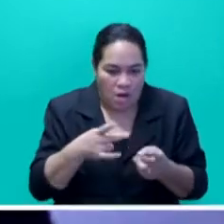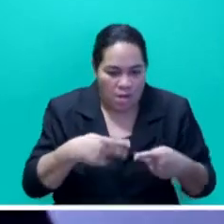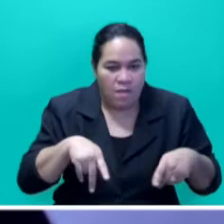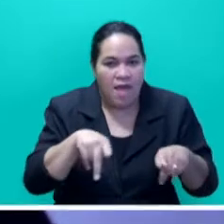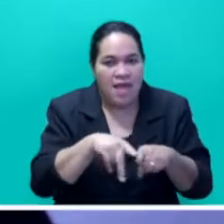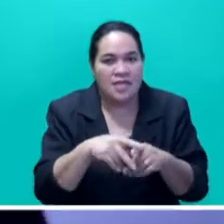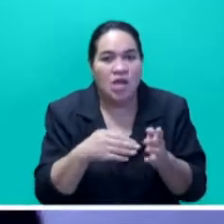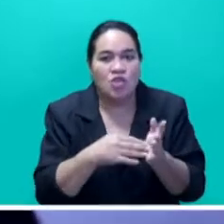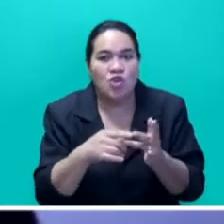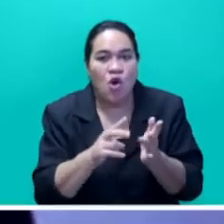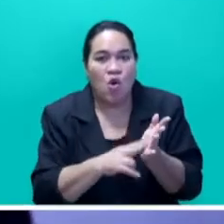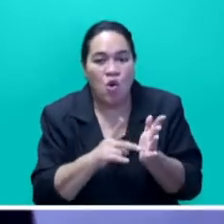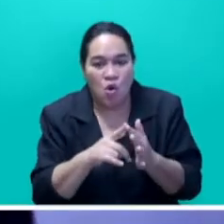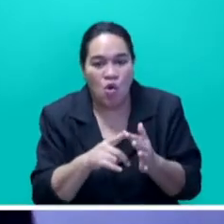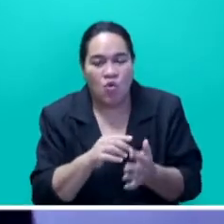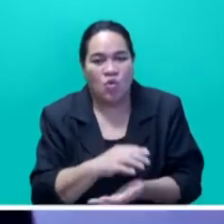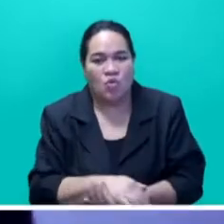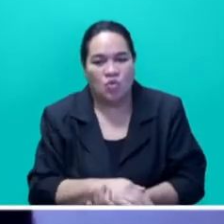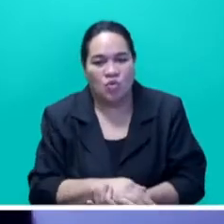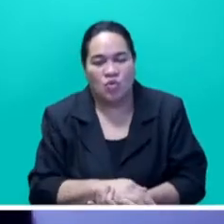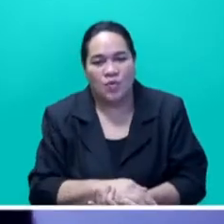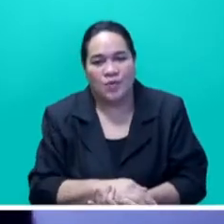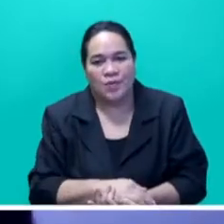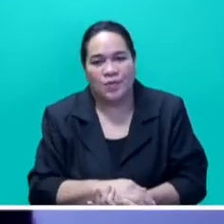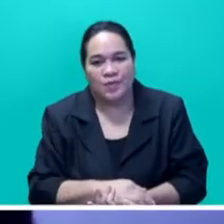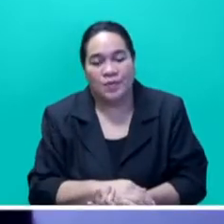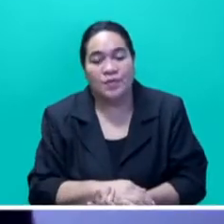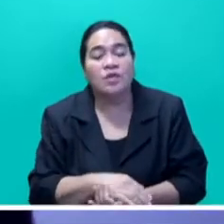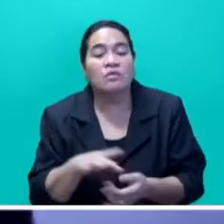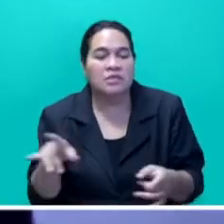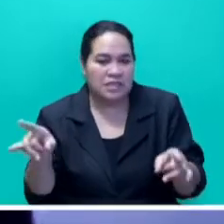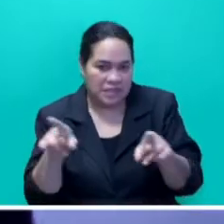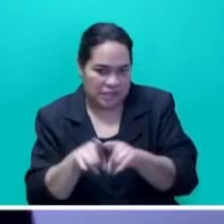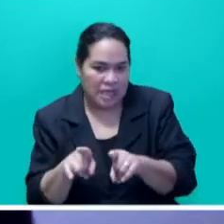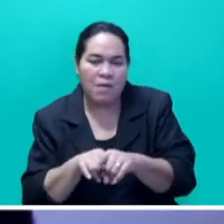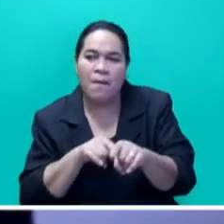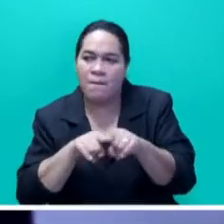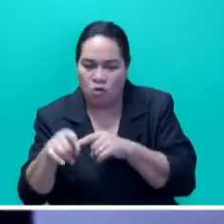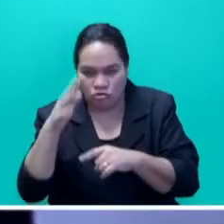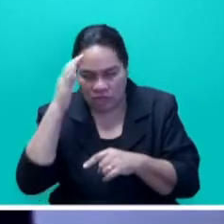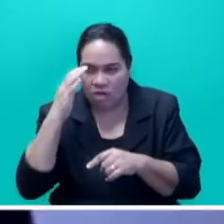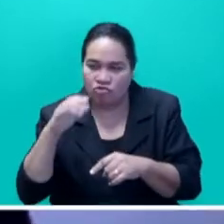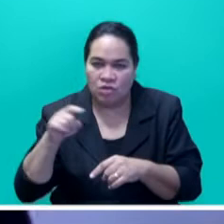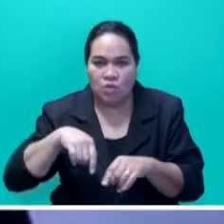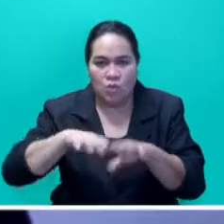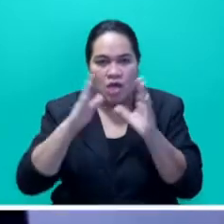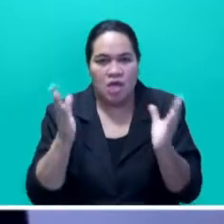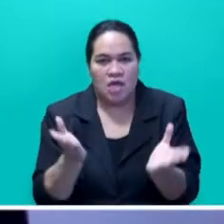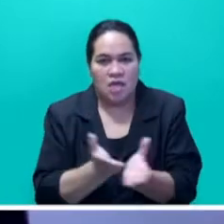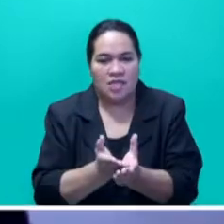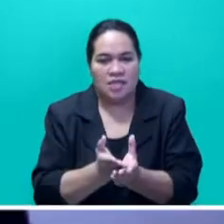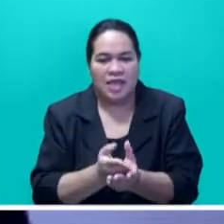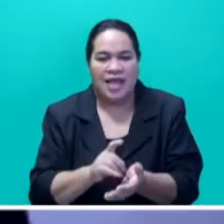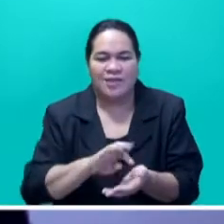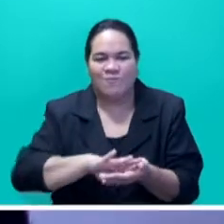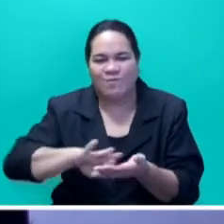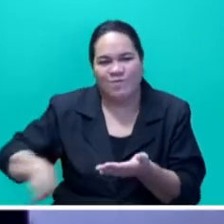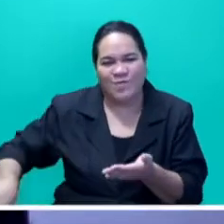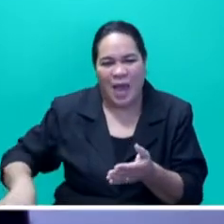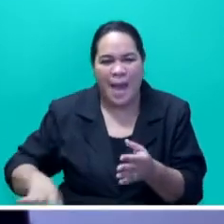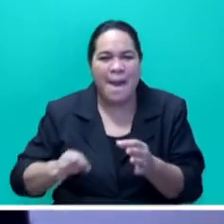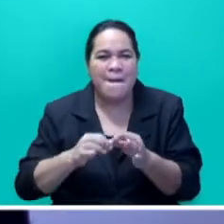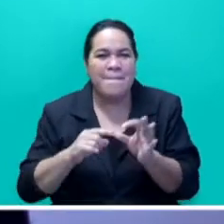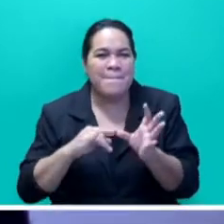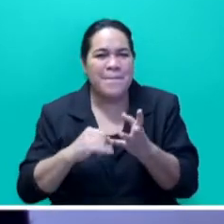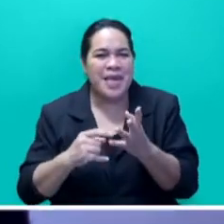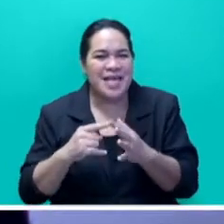zones on a first in, first out basis, similar to most countries around the world. And the removal of base and stands